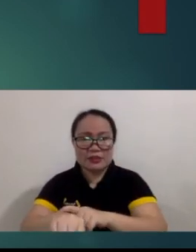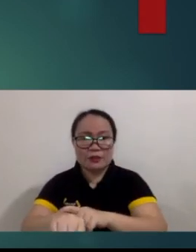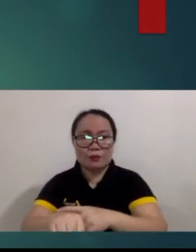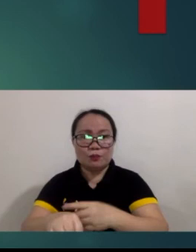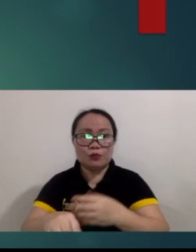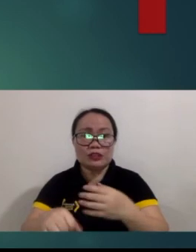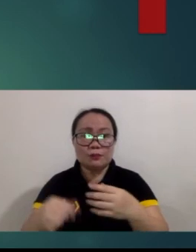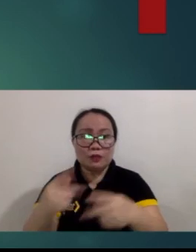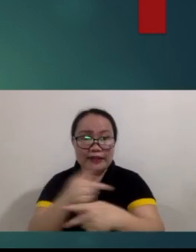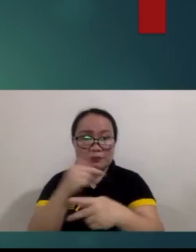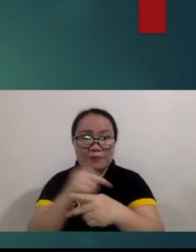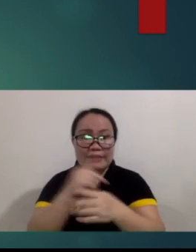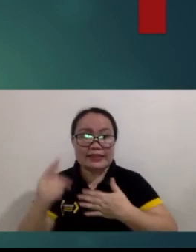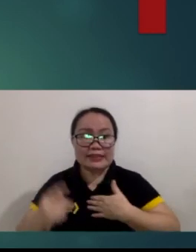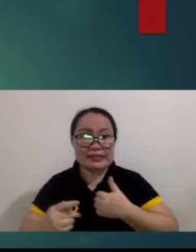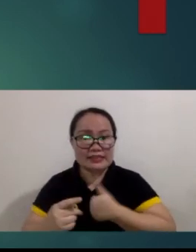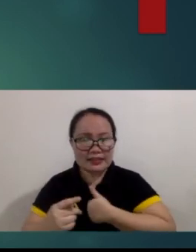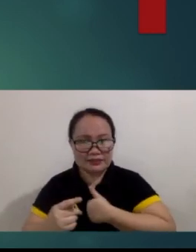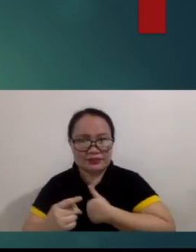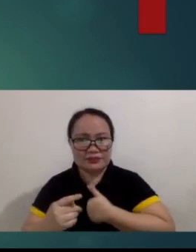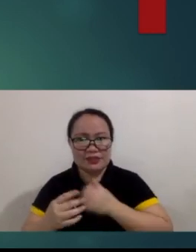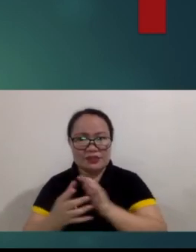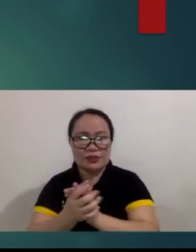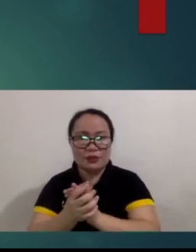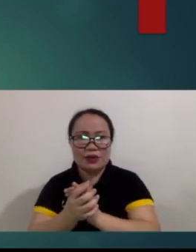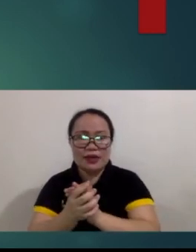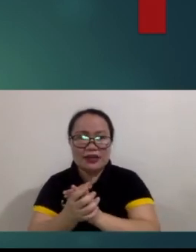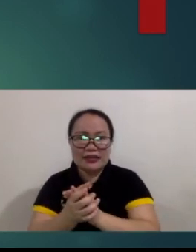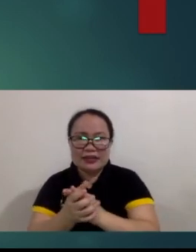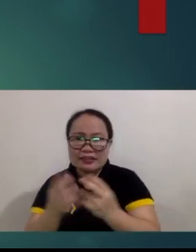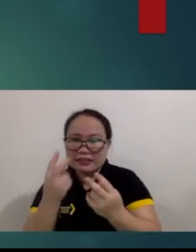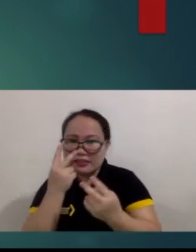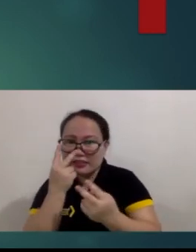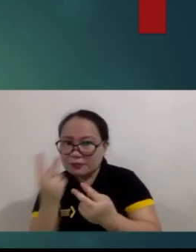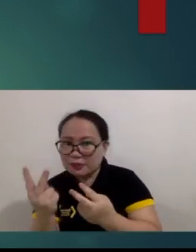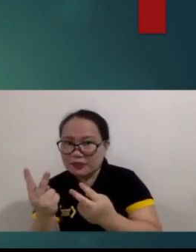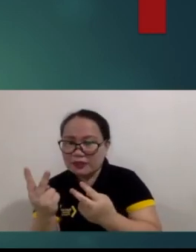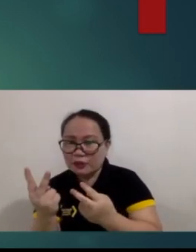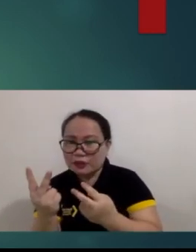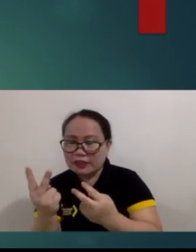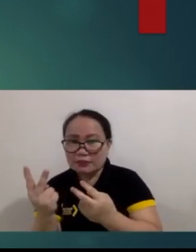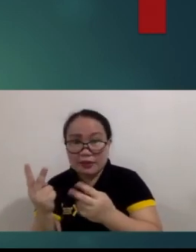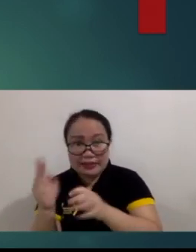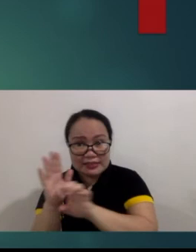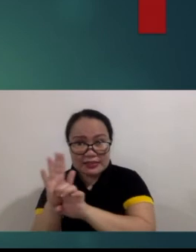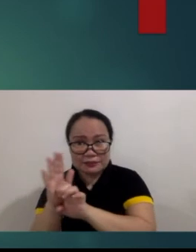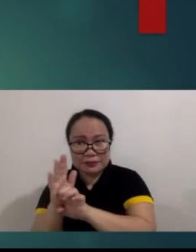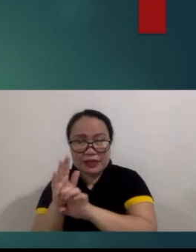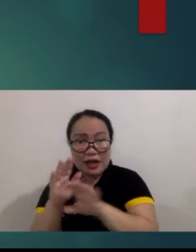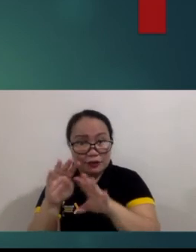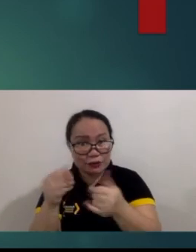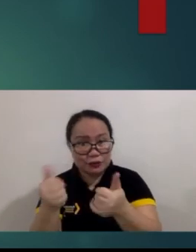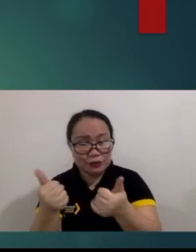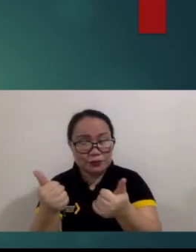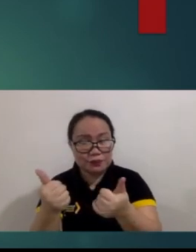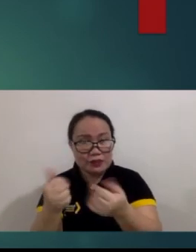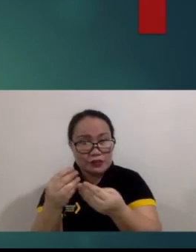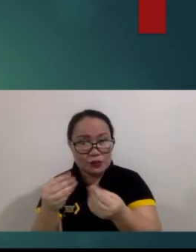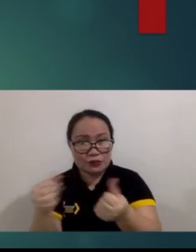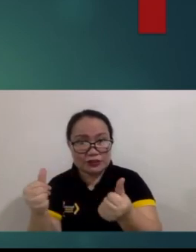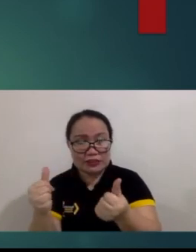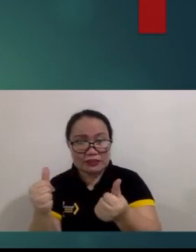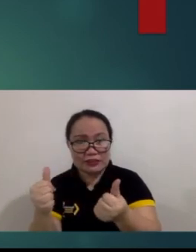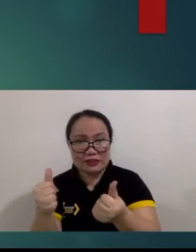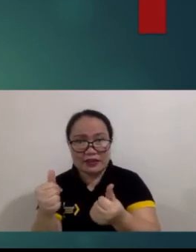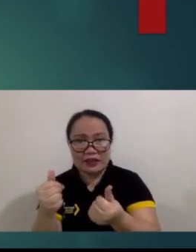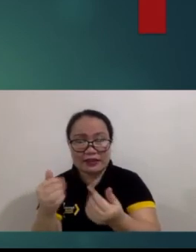times multiplied by itself. So simply look at my example how to